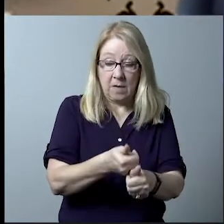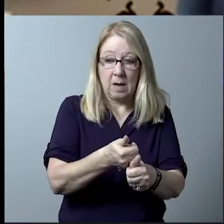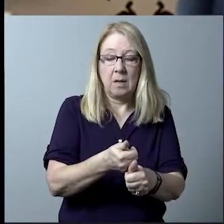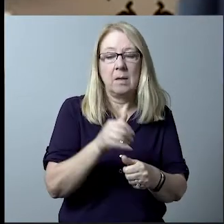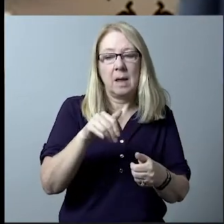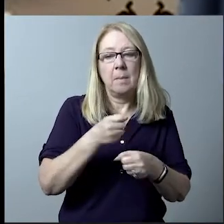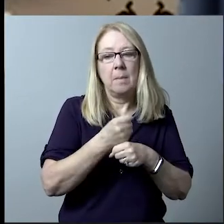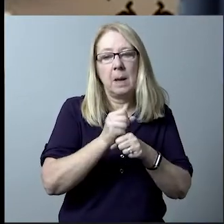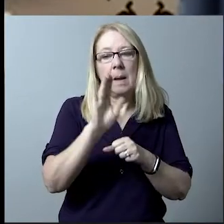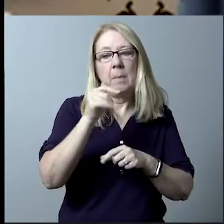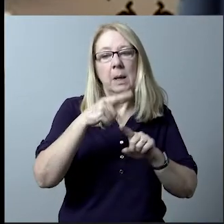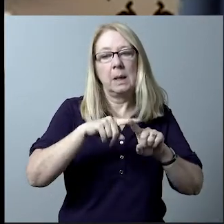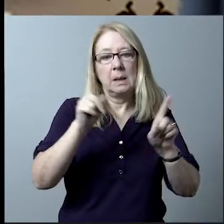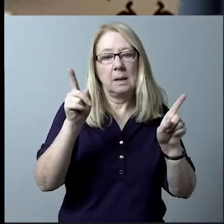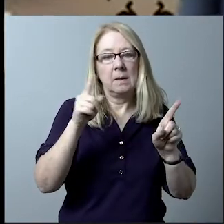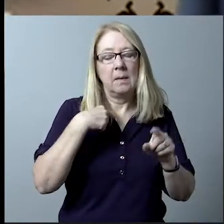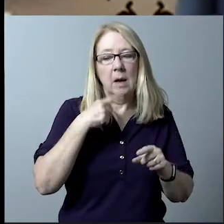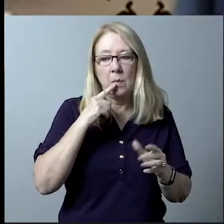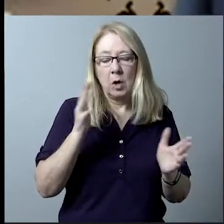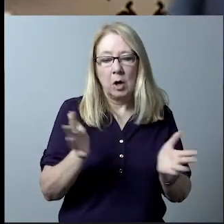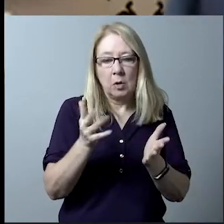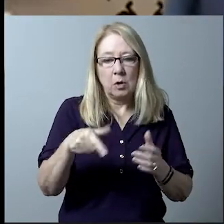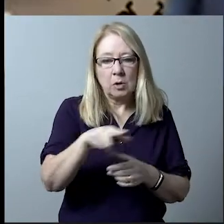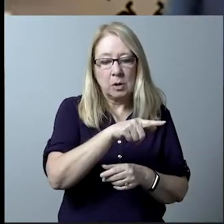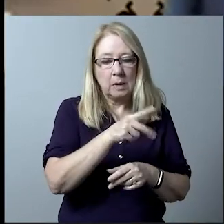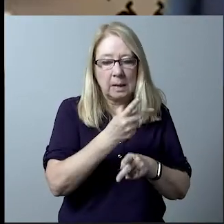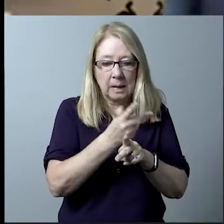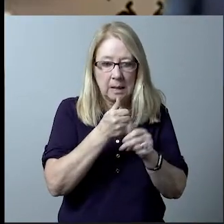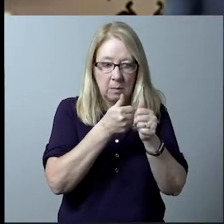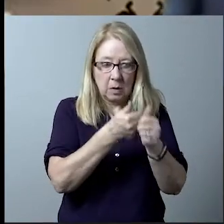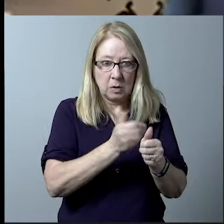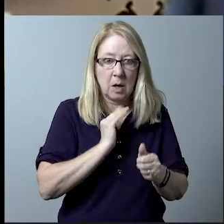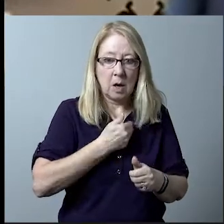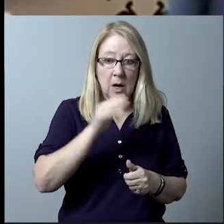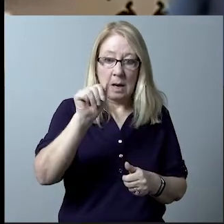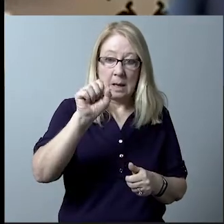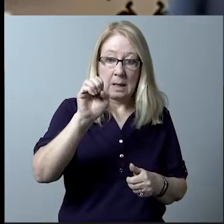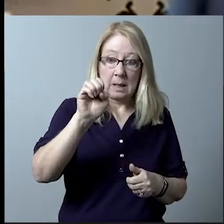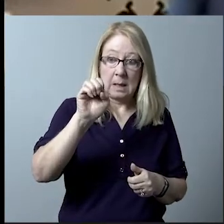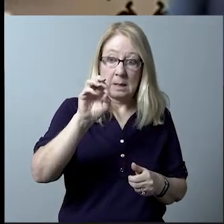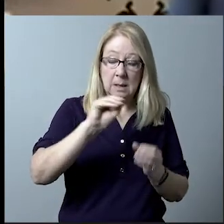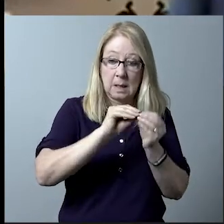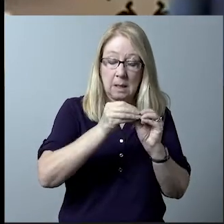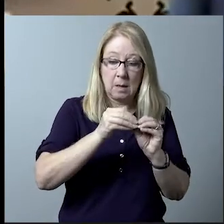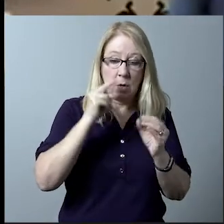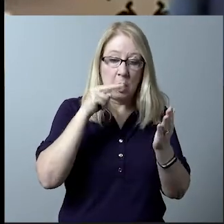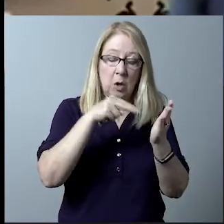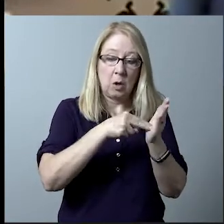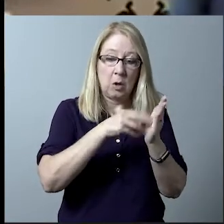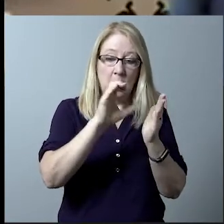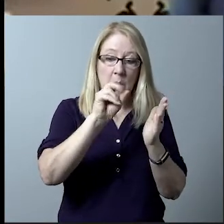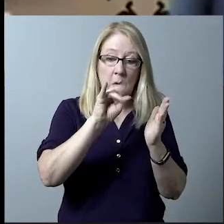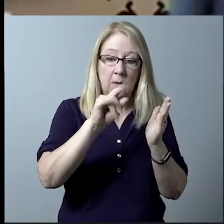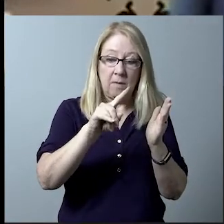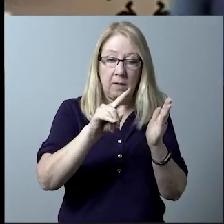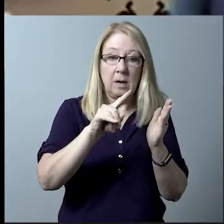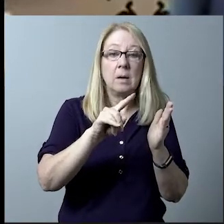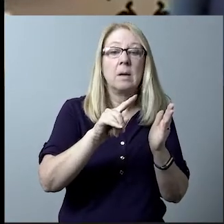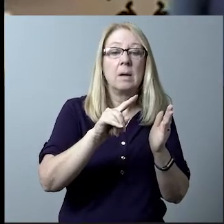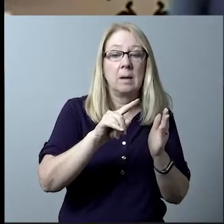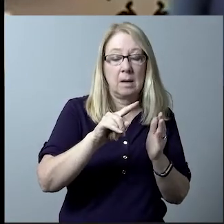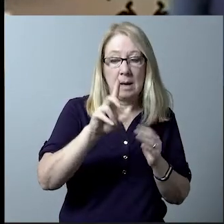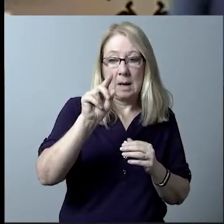health guidelines makes a true difference. I encourage you to keep track of our case rate using the COVID-19 Ready